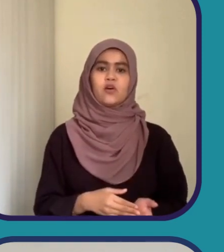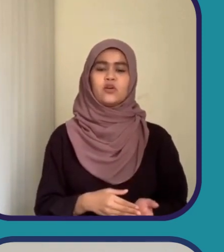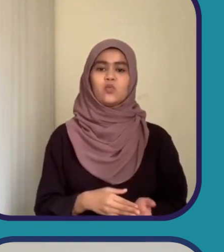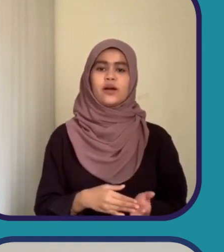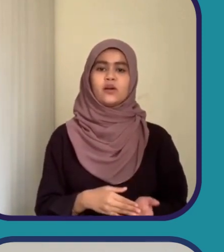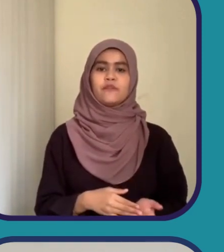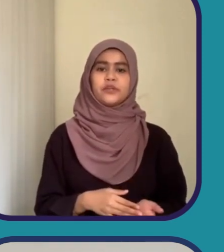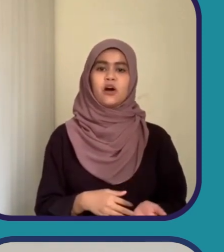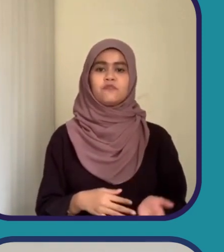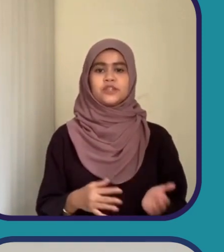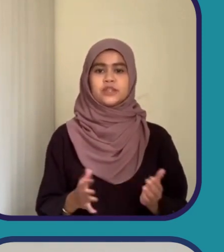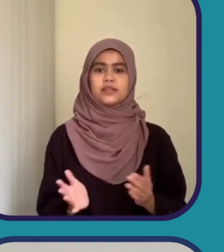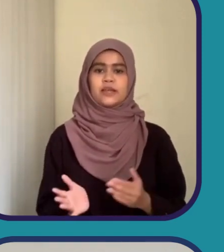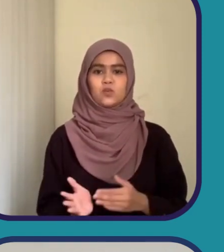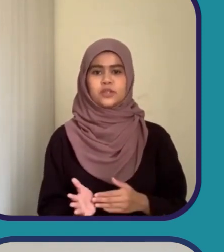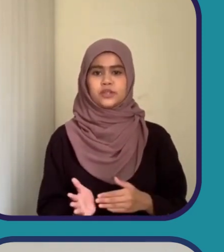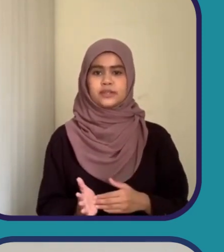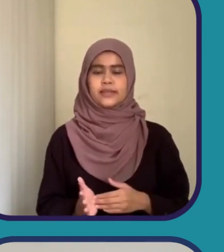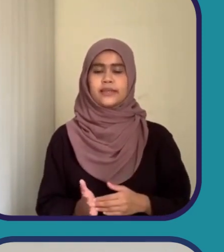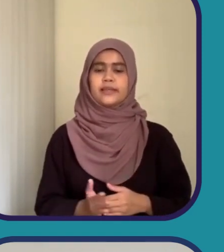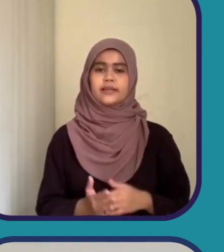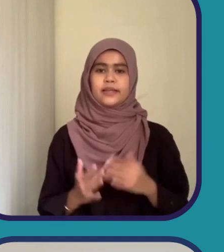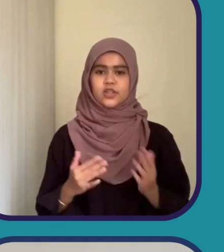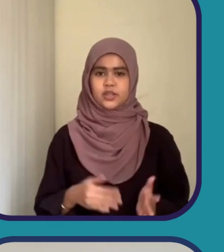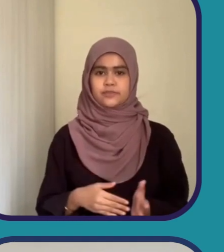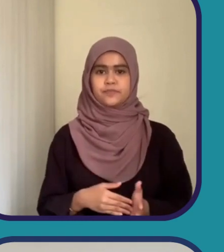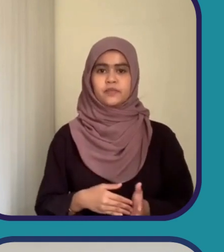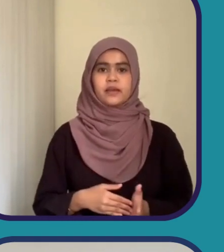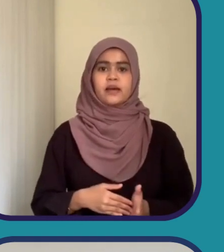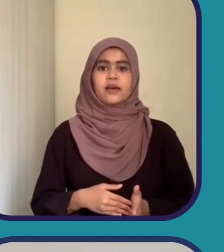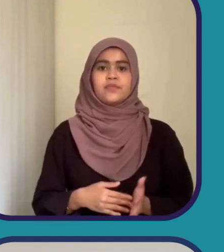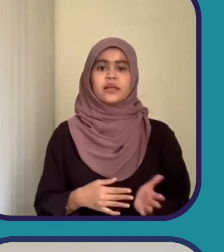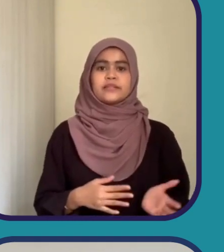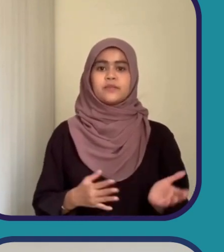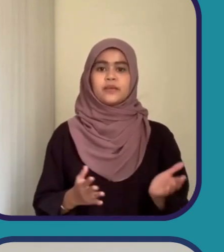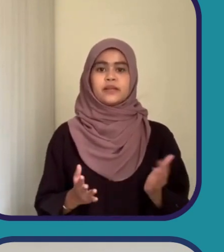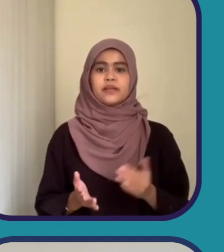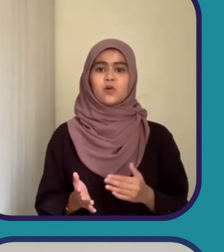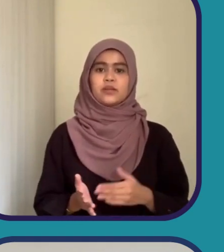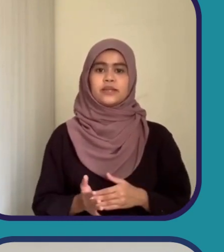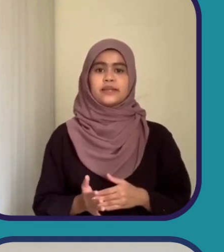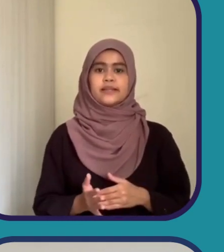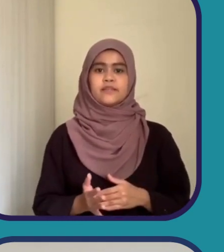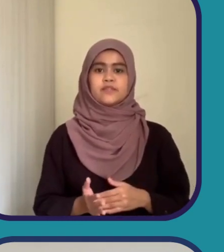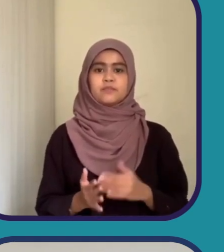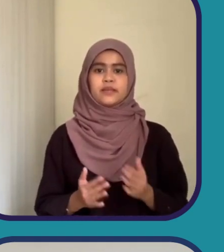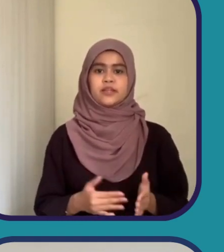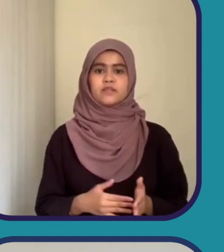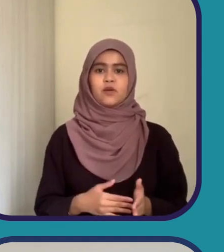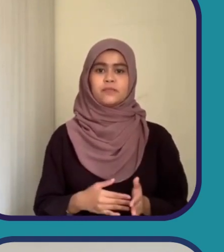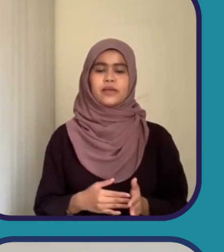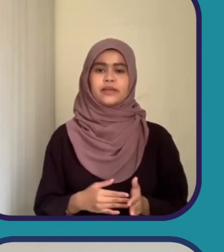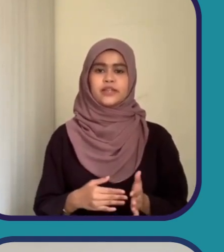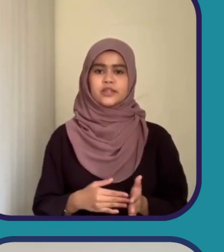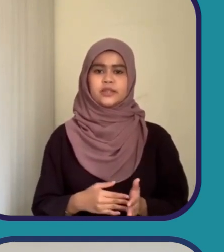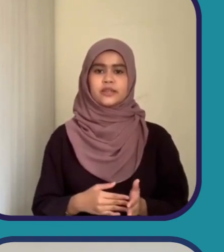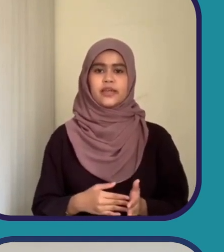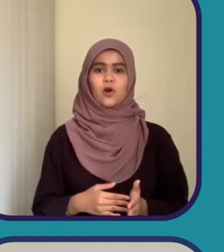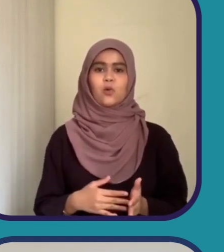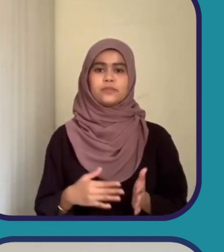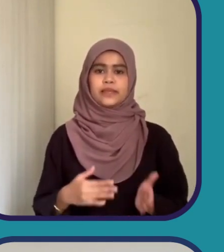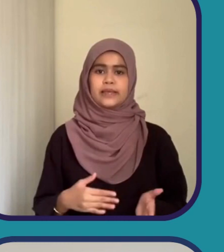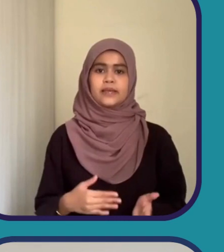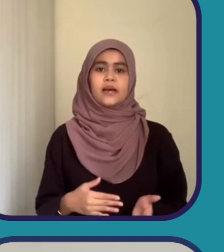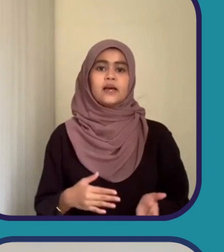spoken or one of the official languages in a nation, that typically only native speakers from that nation